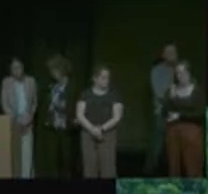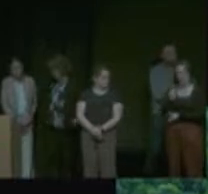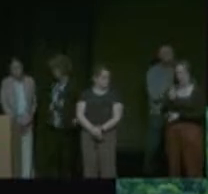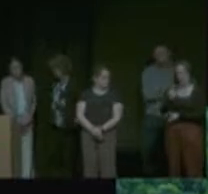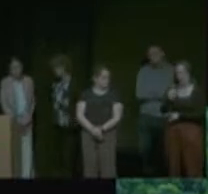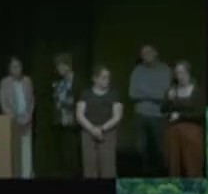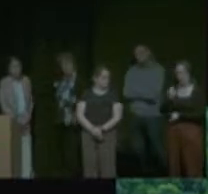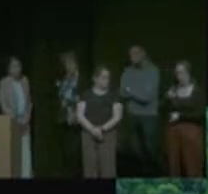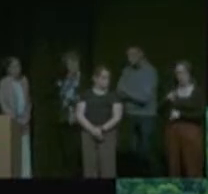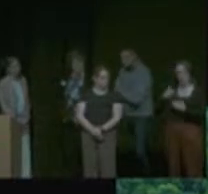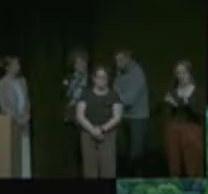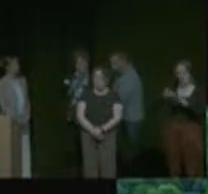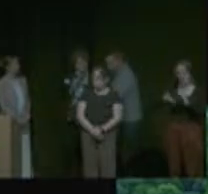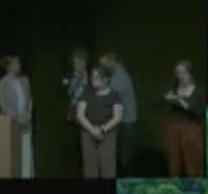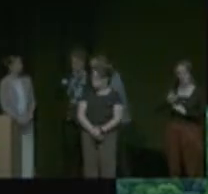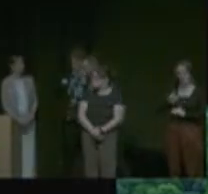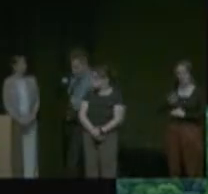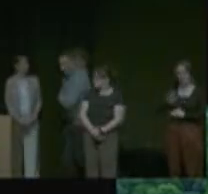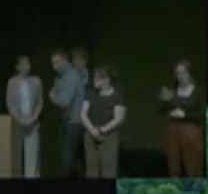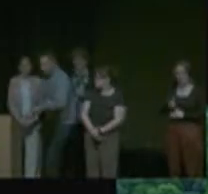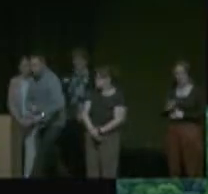24/7?